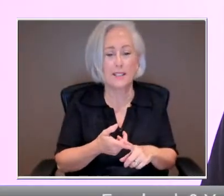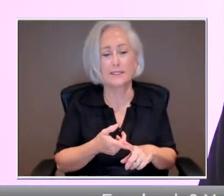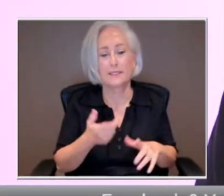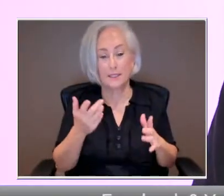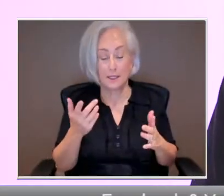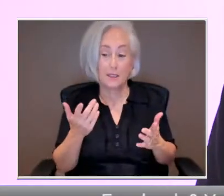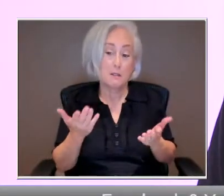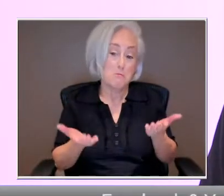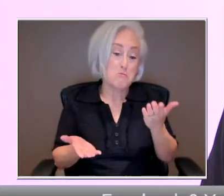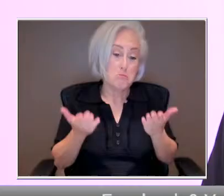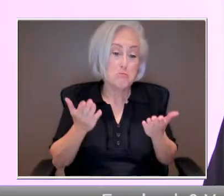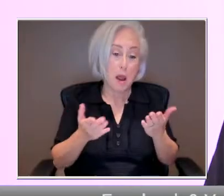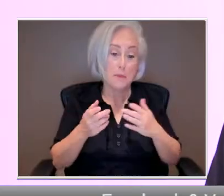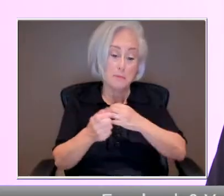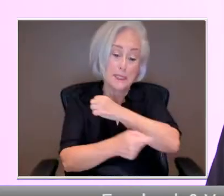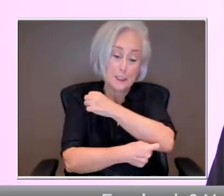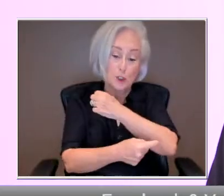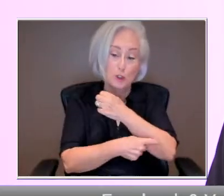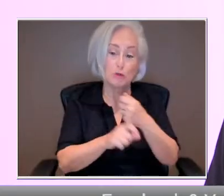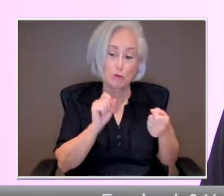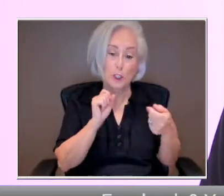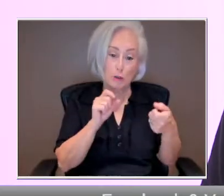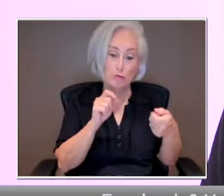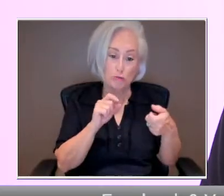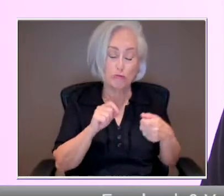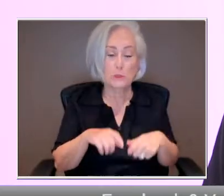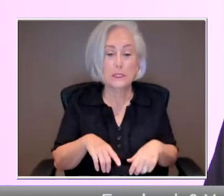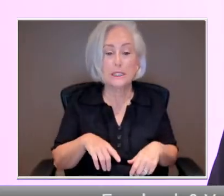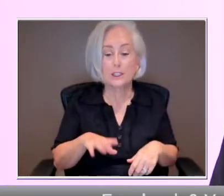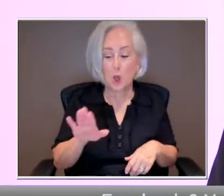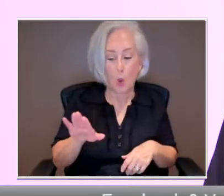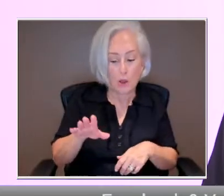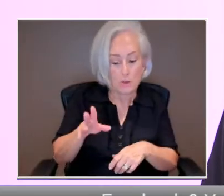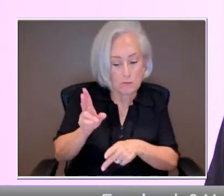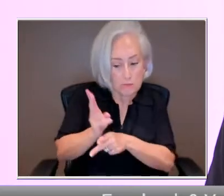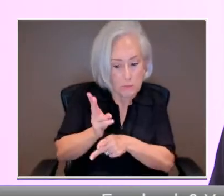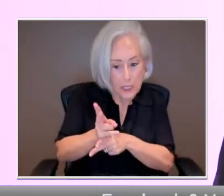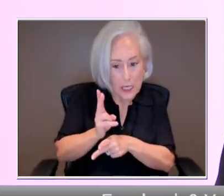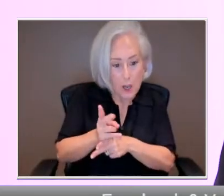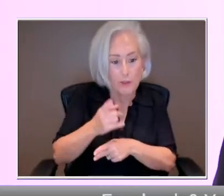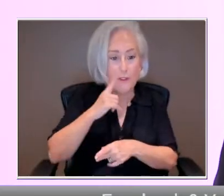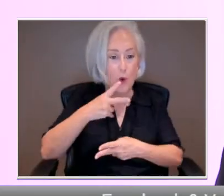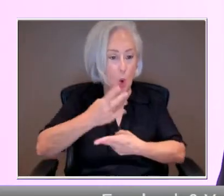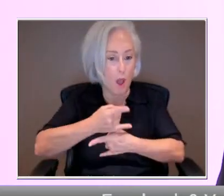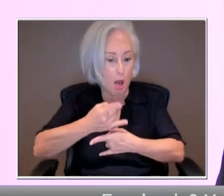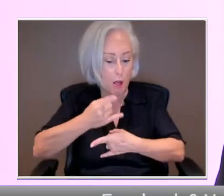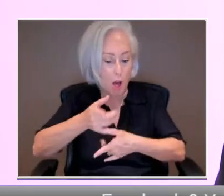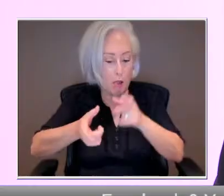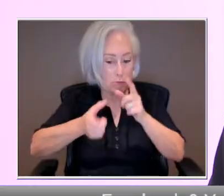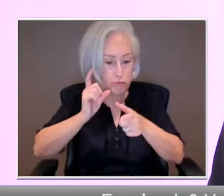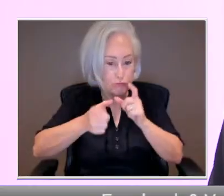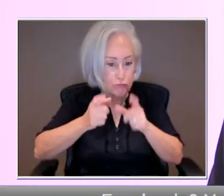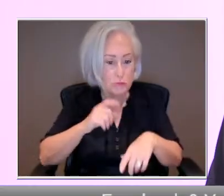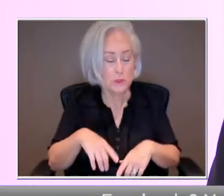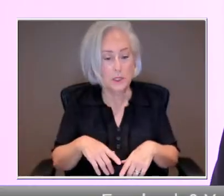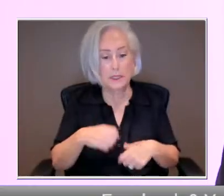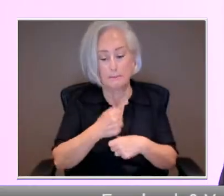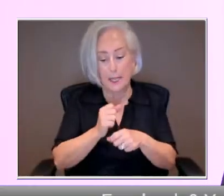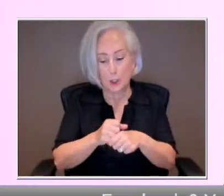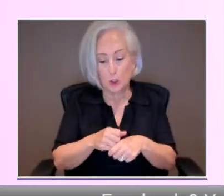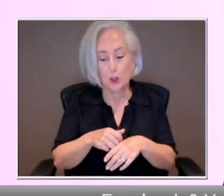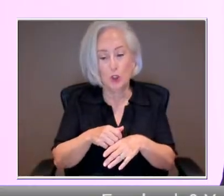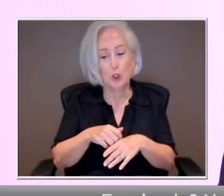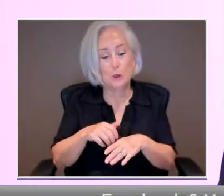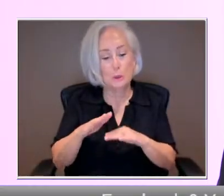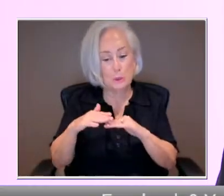probably a trigger. So I usually tell them to watch out for alcohol consumption, you know, make sure that it's in moderation,